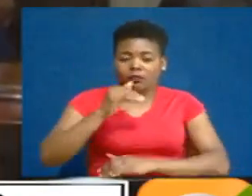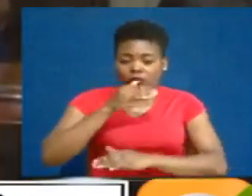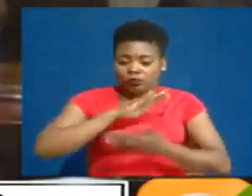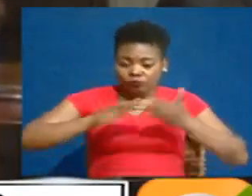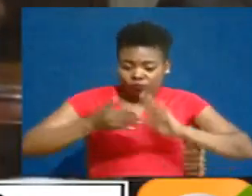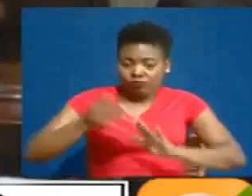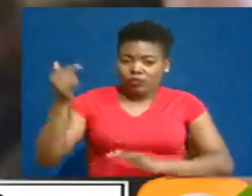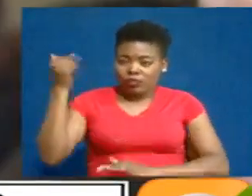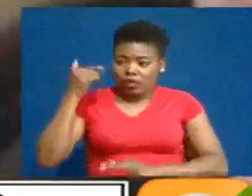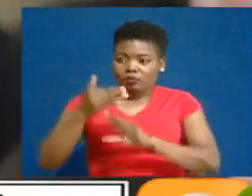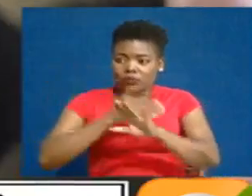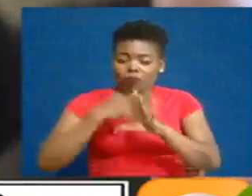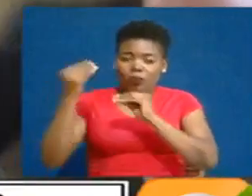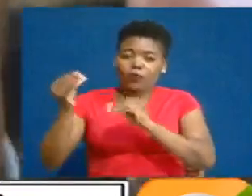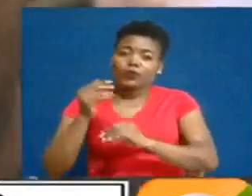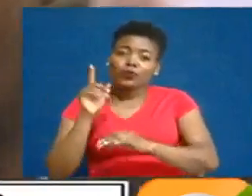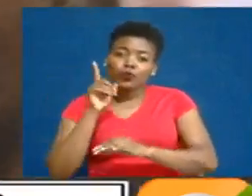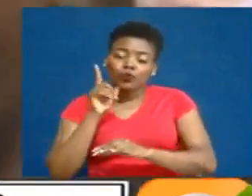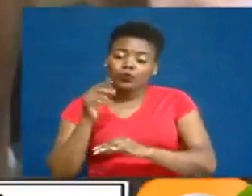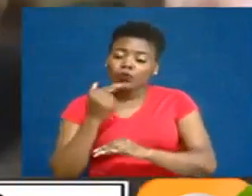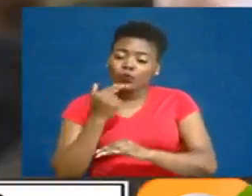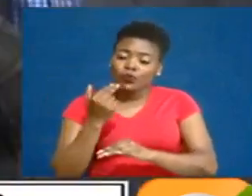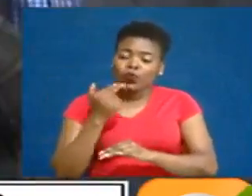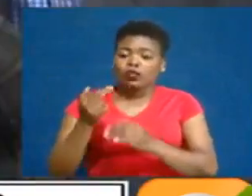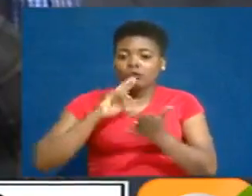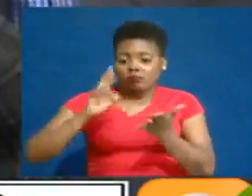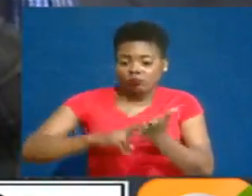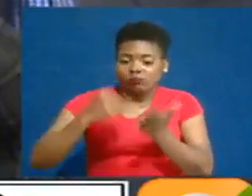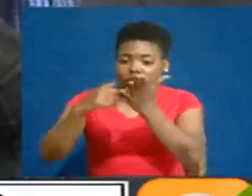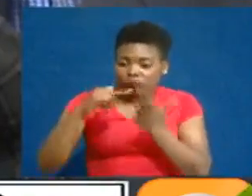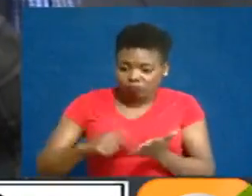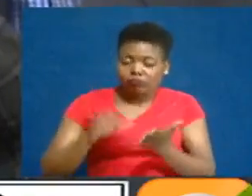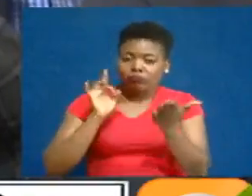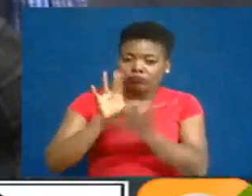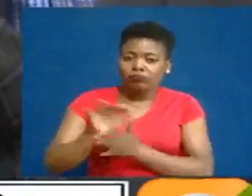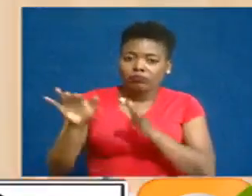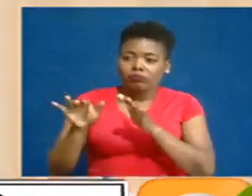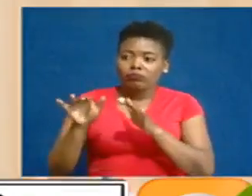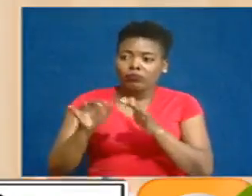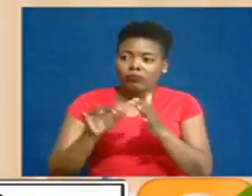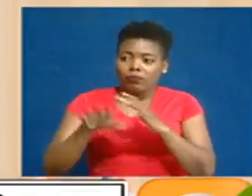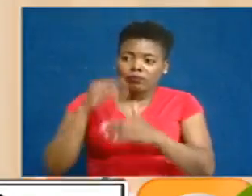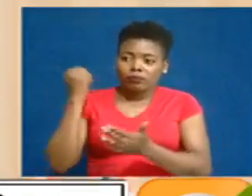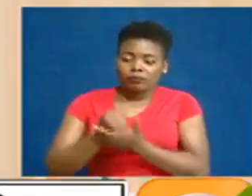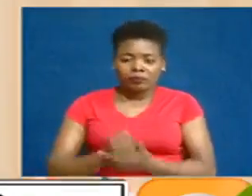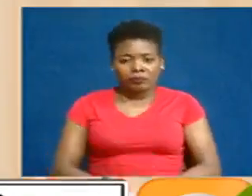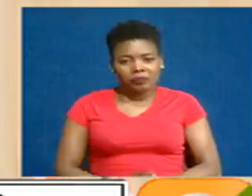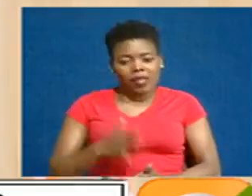forgiveness just a day ahead of the parliamentary vote that could seal his fate on Tuesday. So my brother, President William